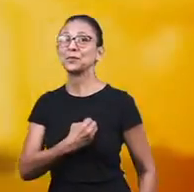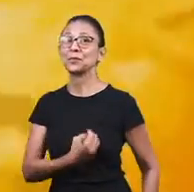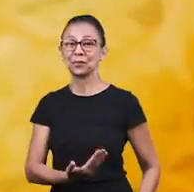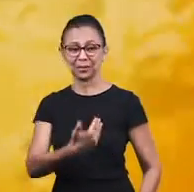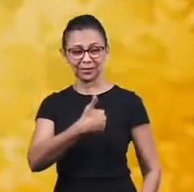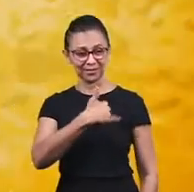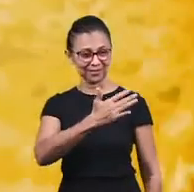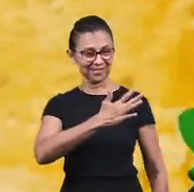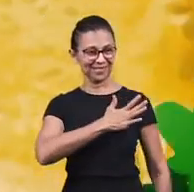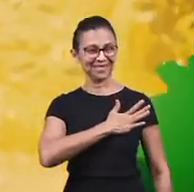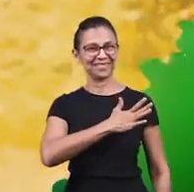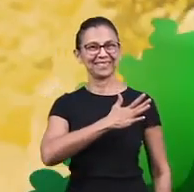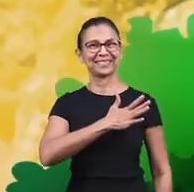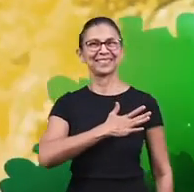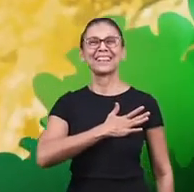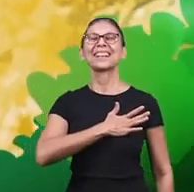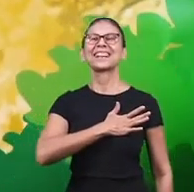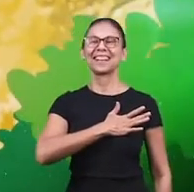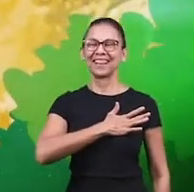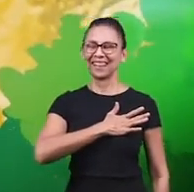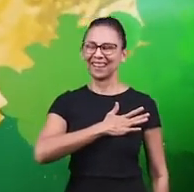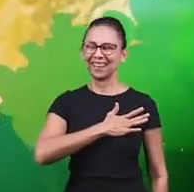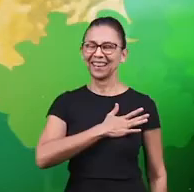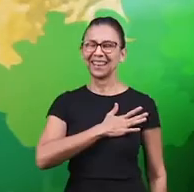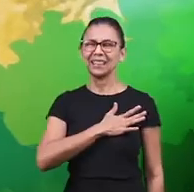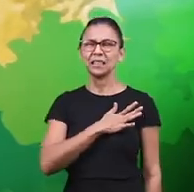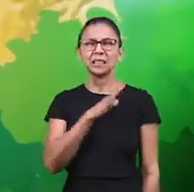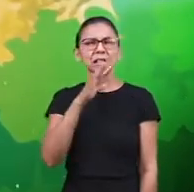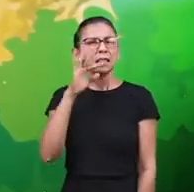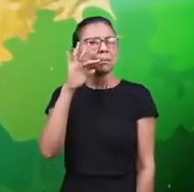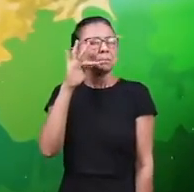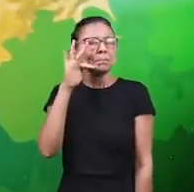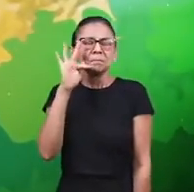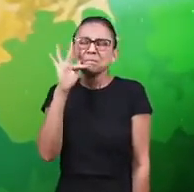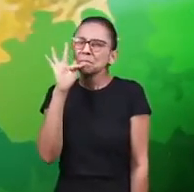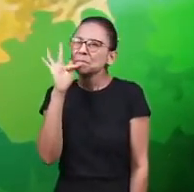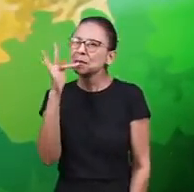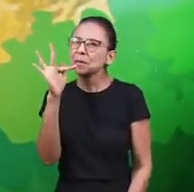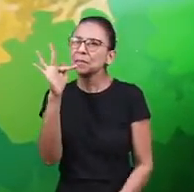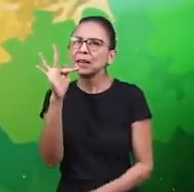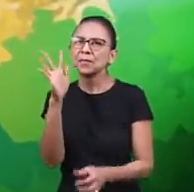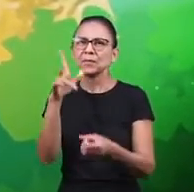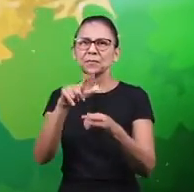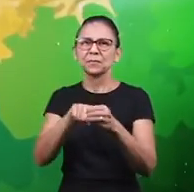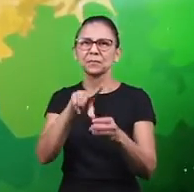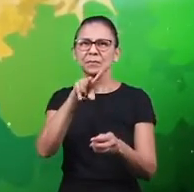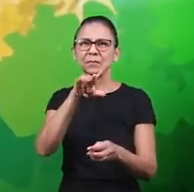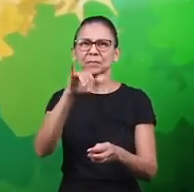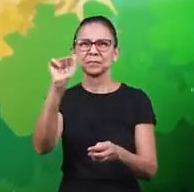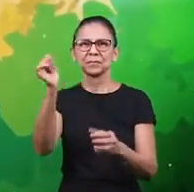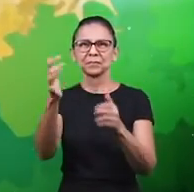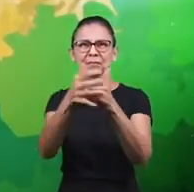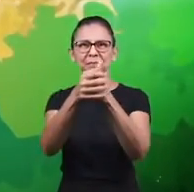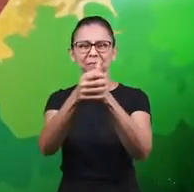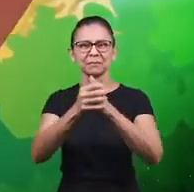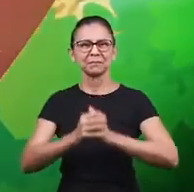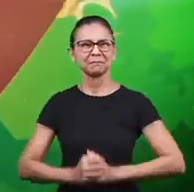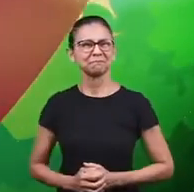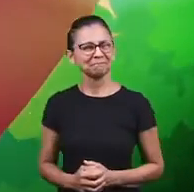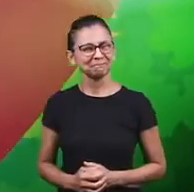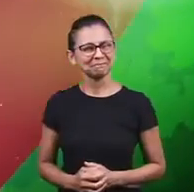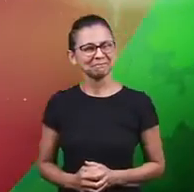Jesus is alive and He reigns in my life. His return will not